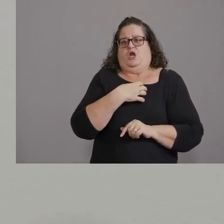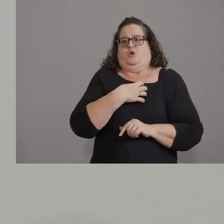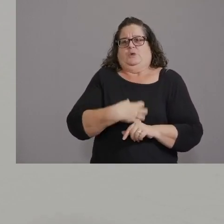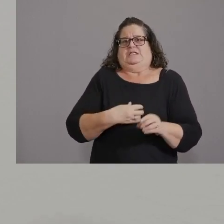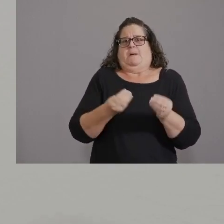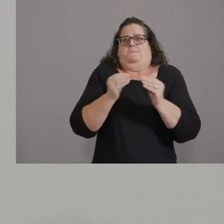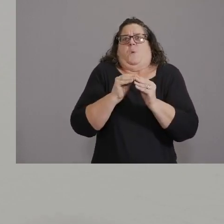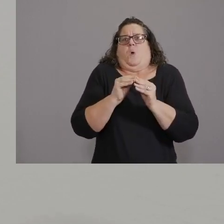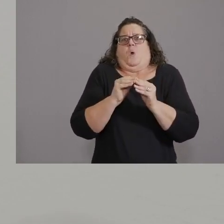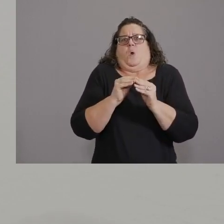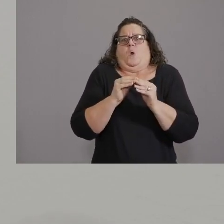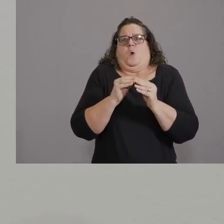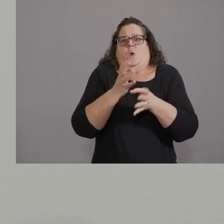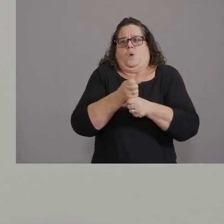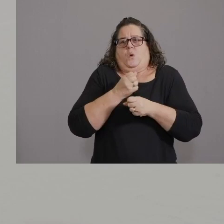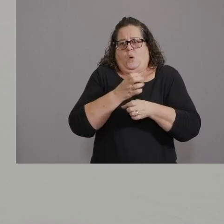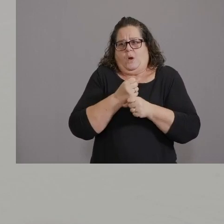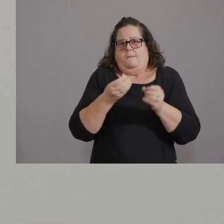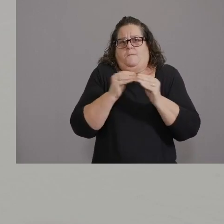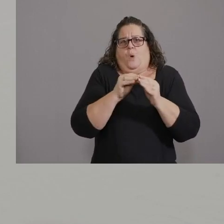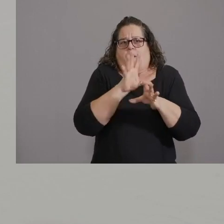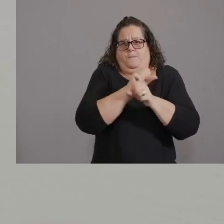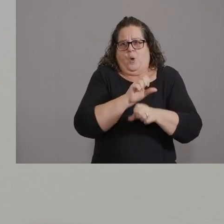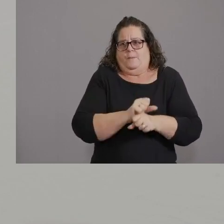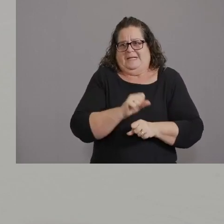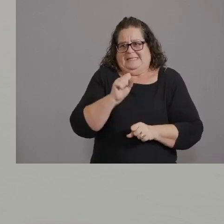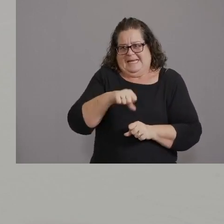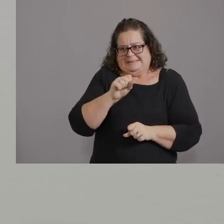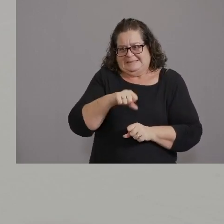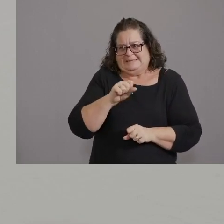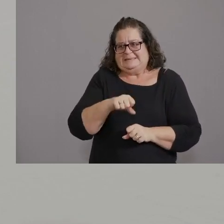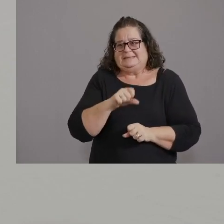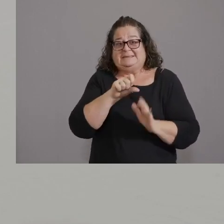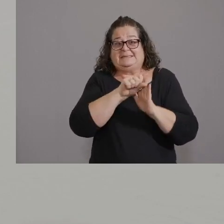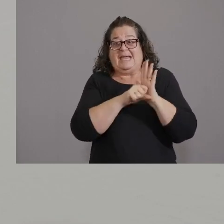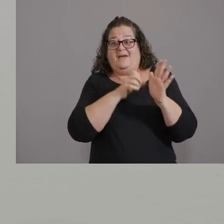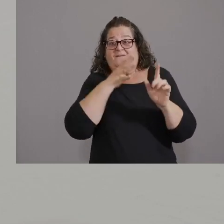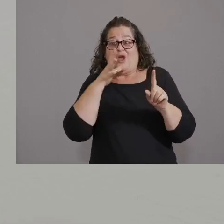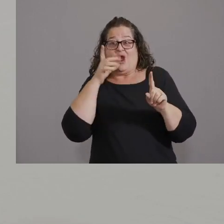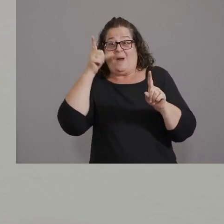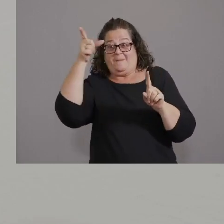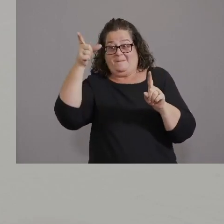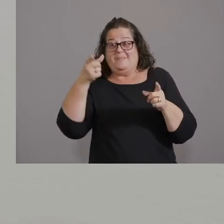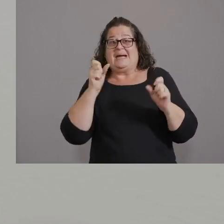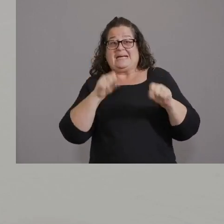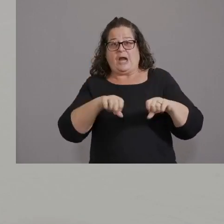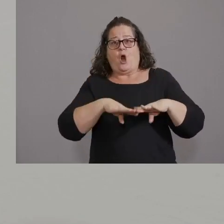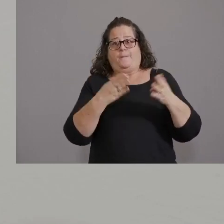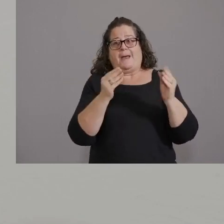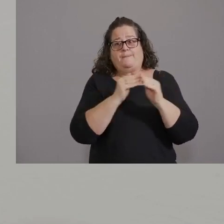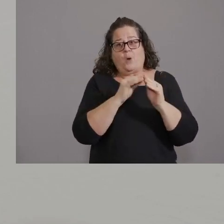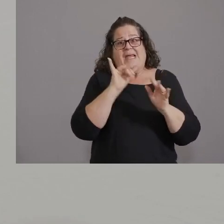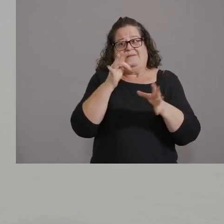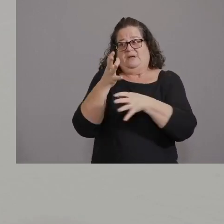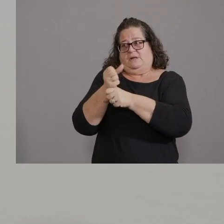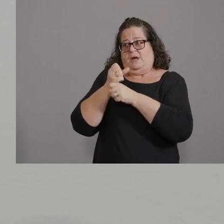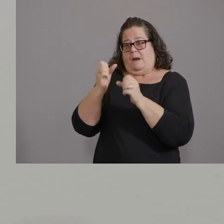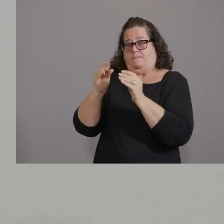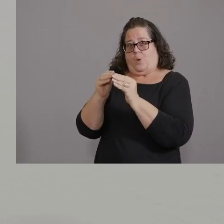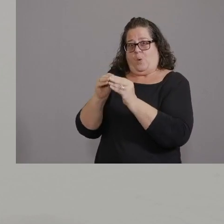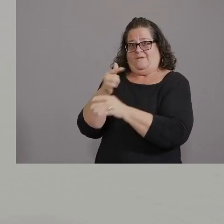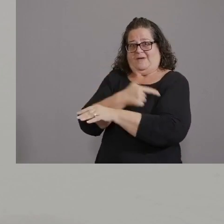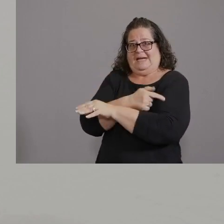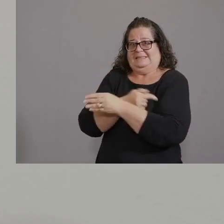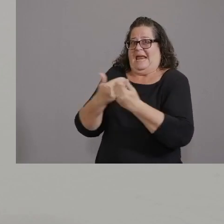appointments, even out at State Farm Stadium, had we gotten more vaccine. Thank you very much. Thanks,